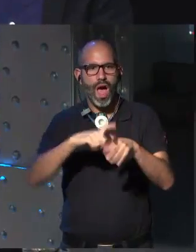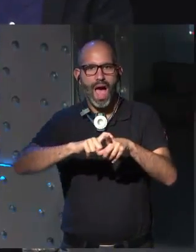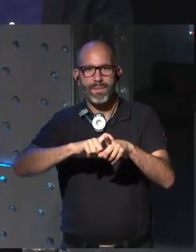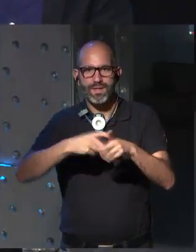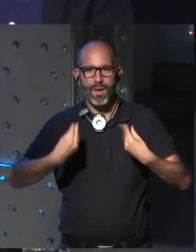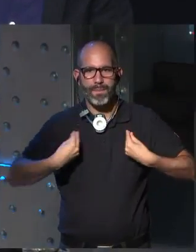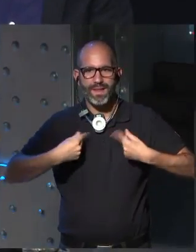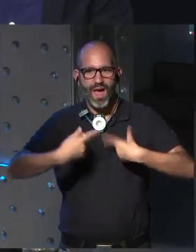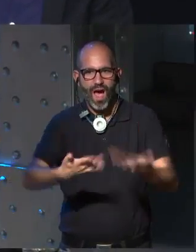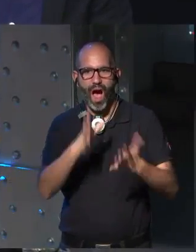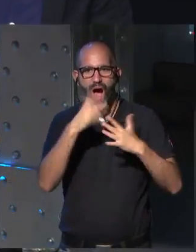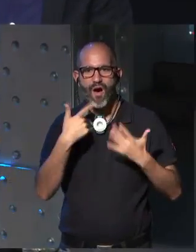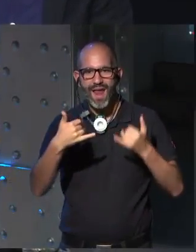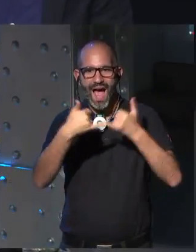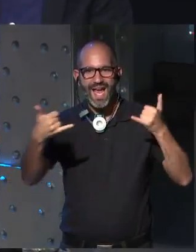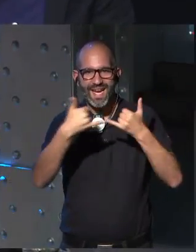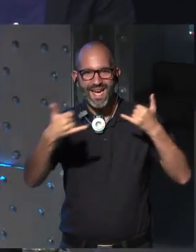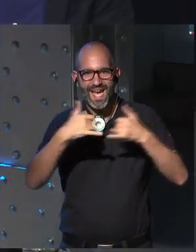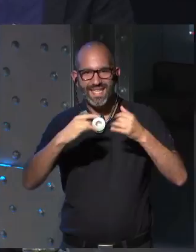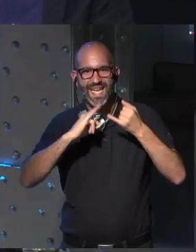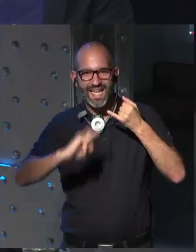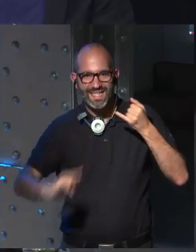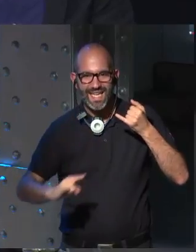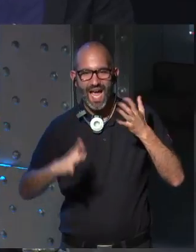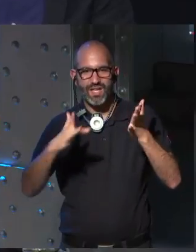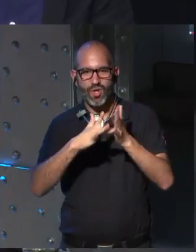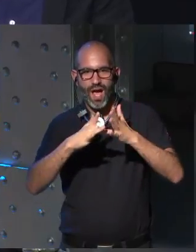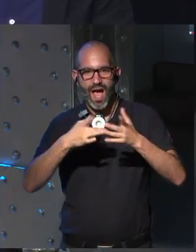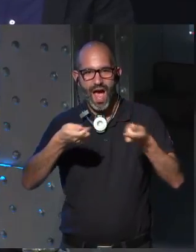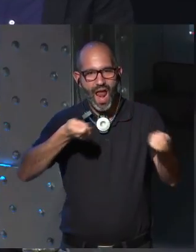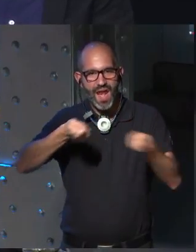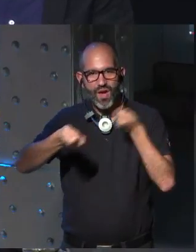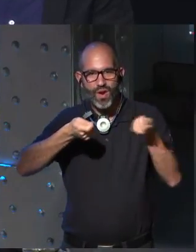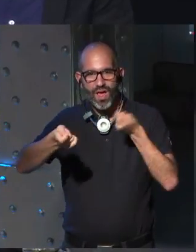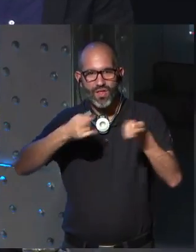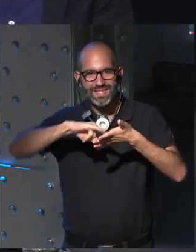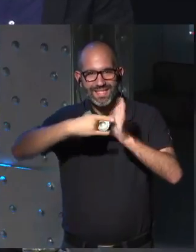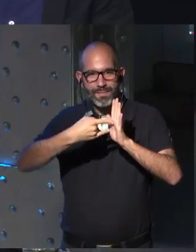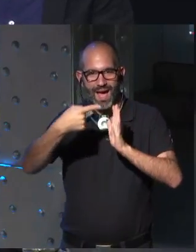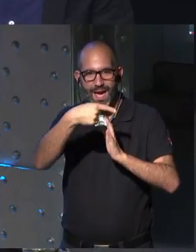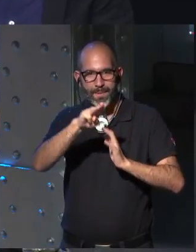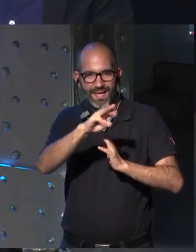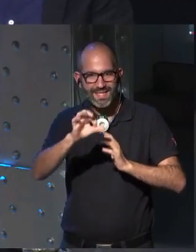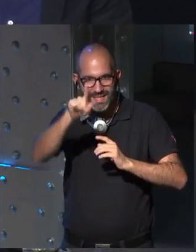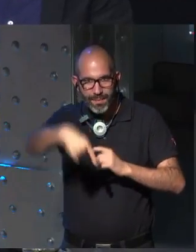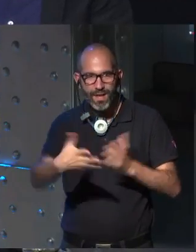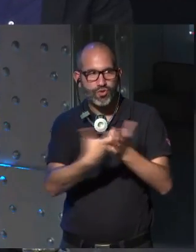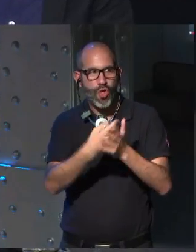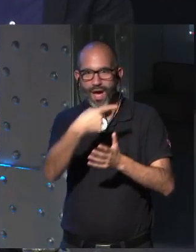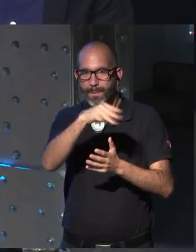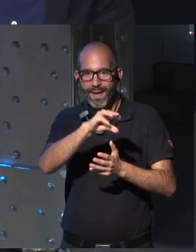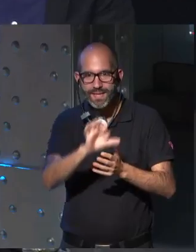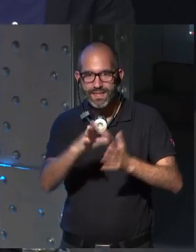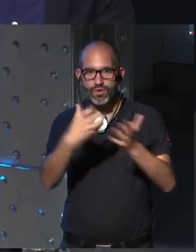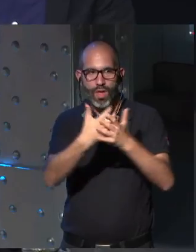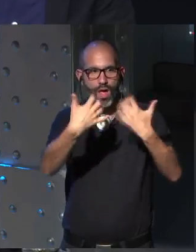regulated probably by GPS, by the time code that GPS gives us. So it started to seem like, wow, it's just something like,